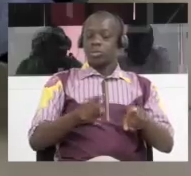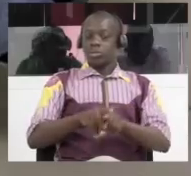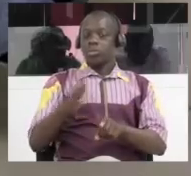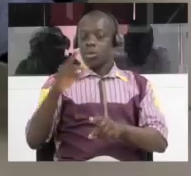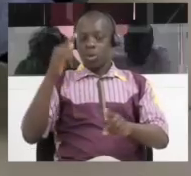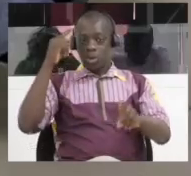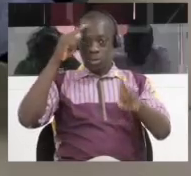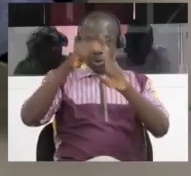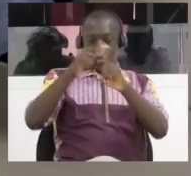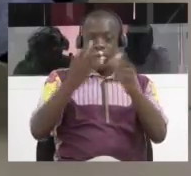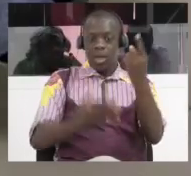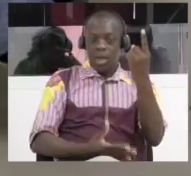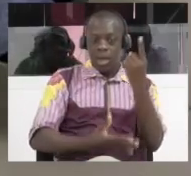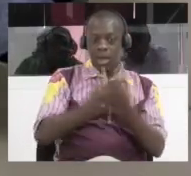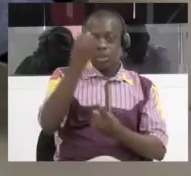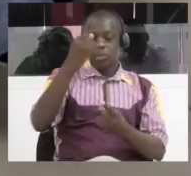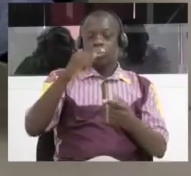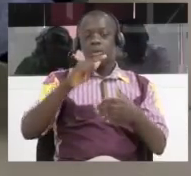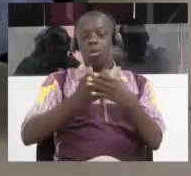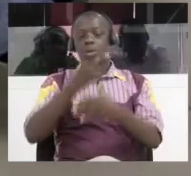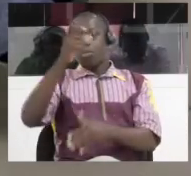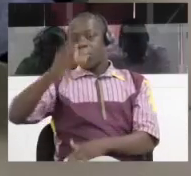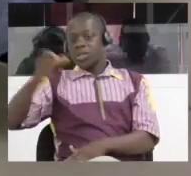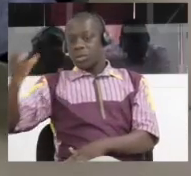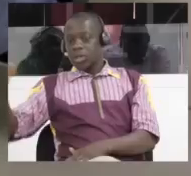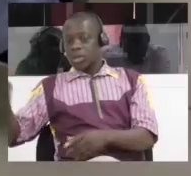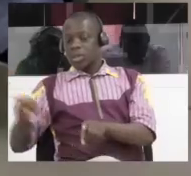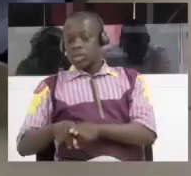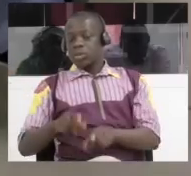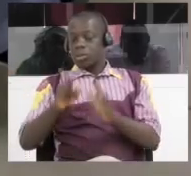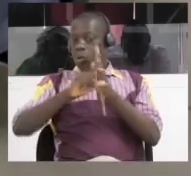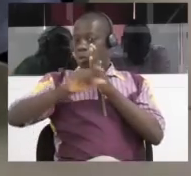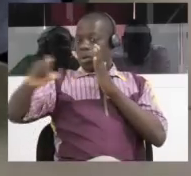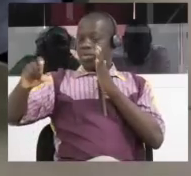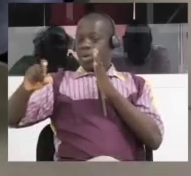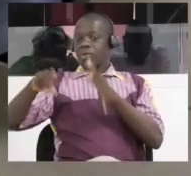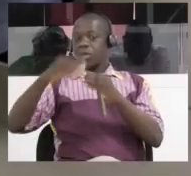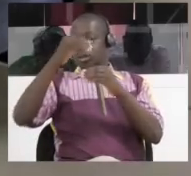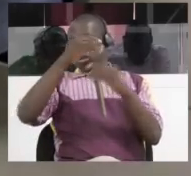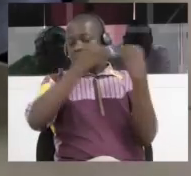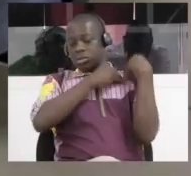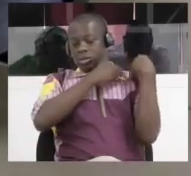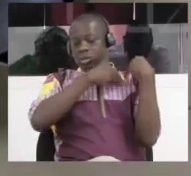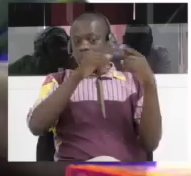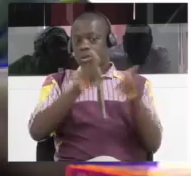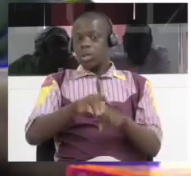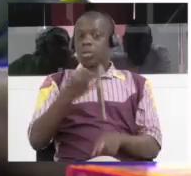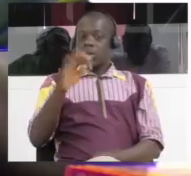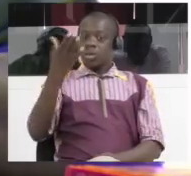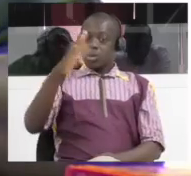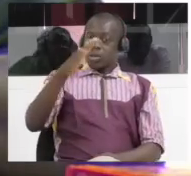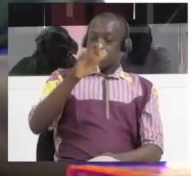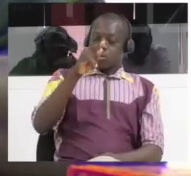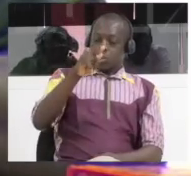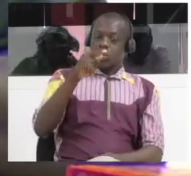achieved, whether the personnel that were deployed were fit to the task, and then if at any one point in the view of